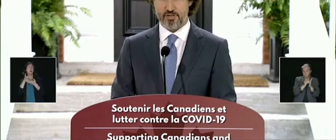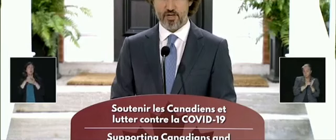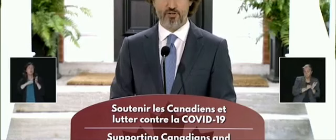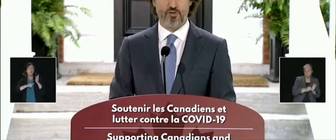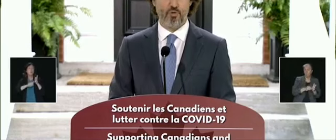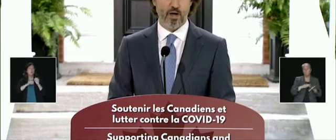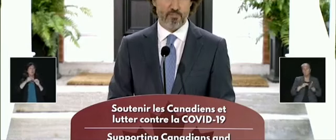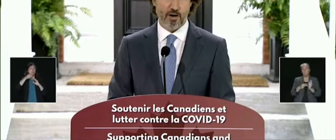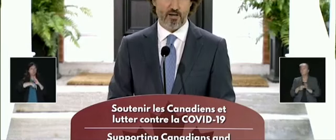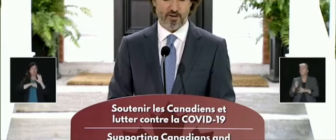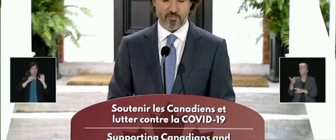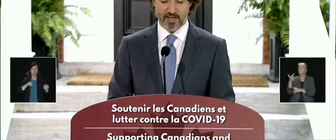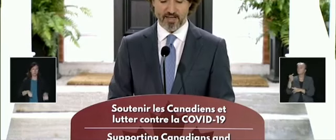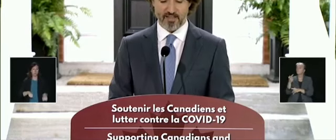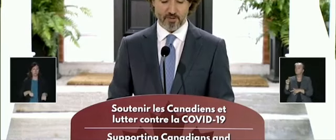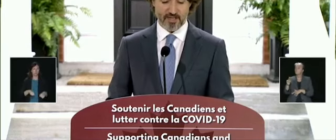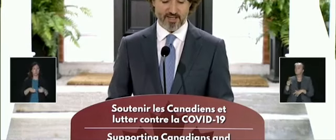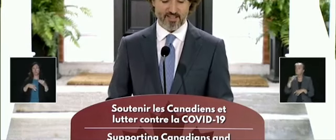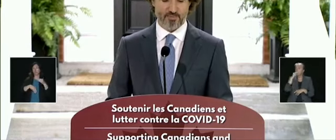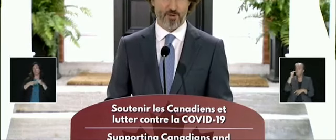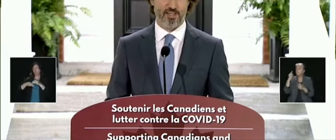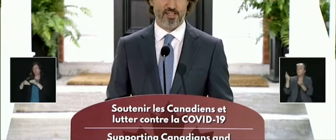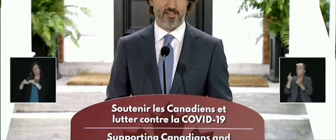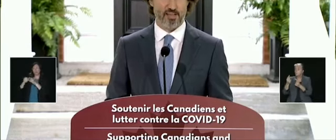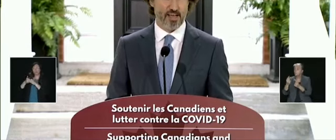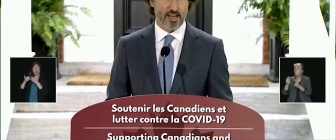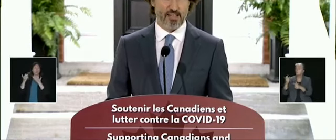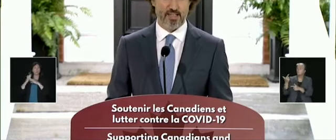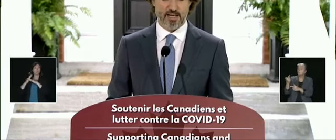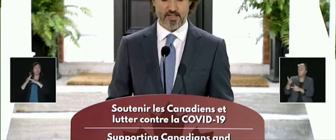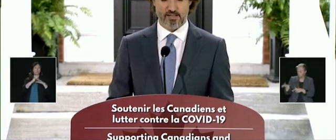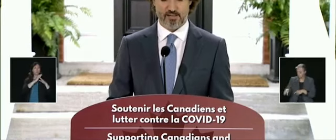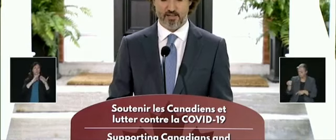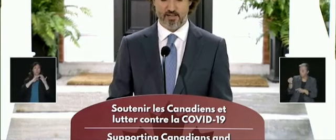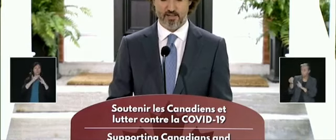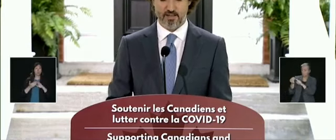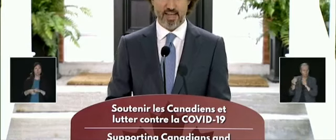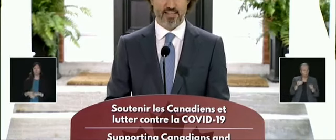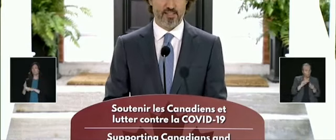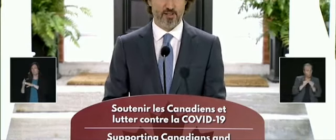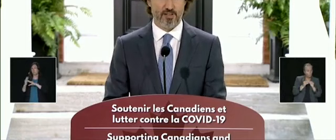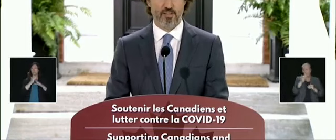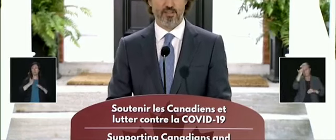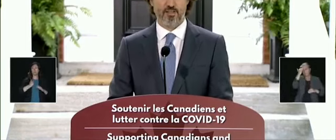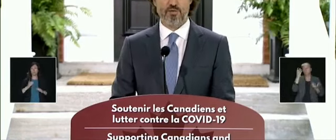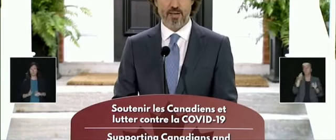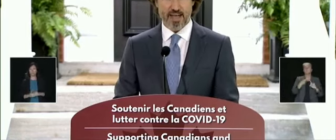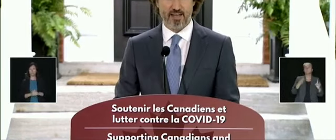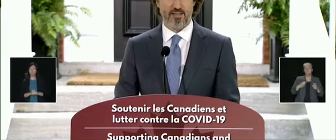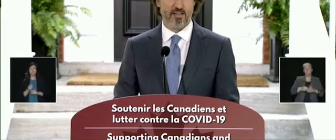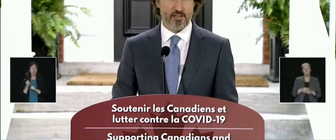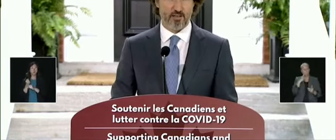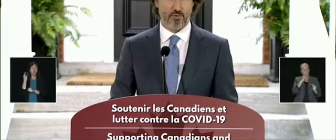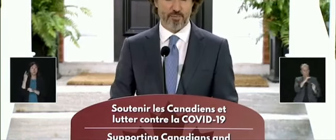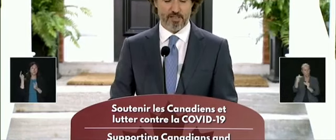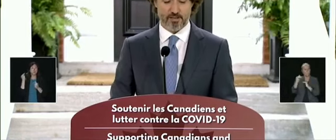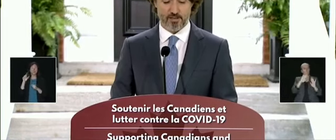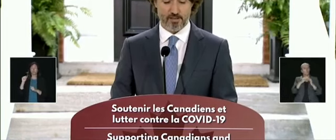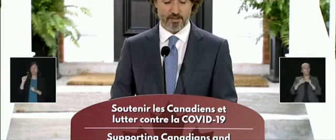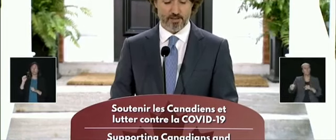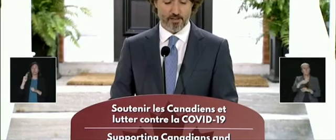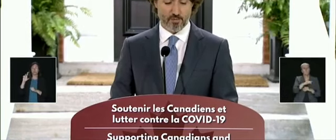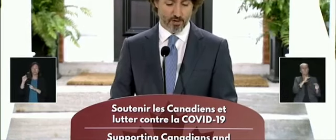measures are just one part of our plan to protect communities and Canadians. Last year, we banned assault